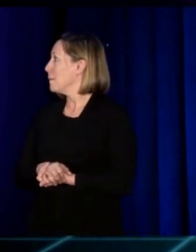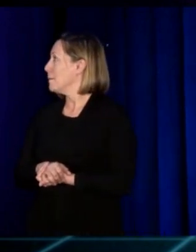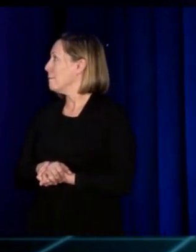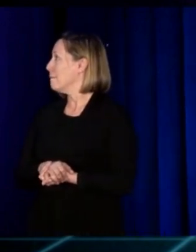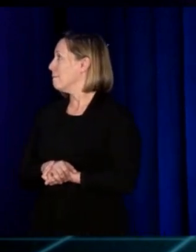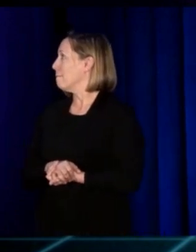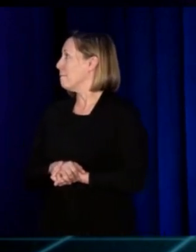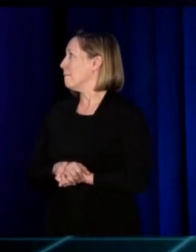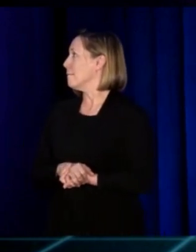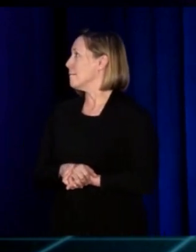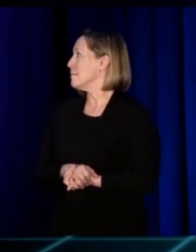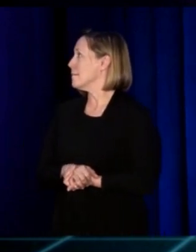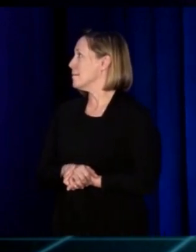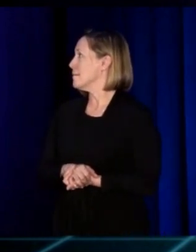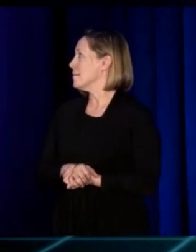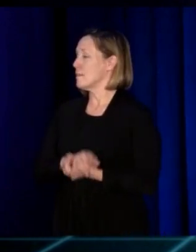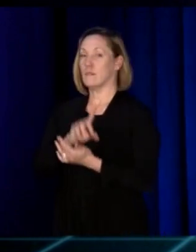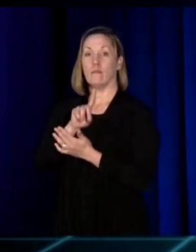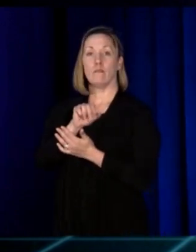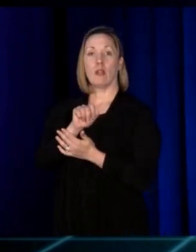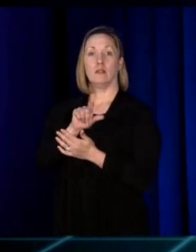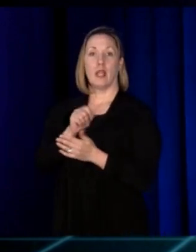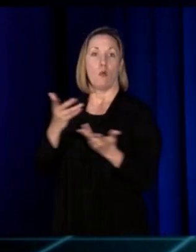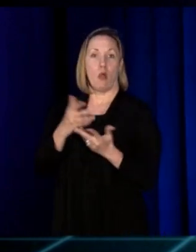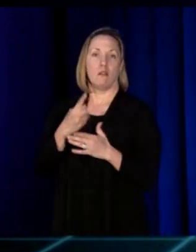is going to be both the title